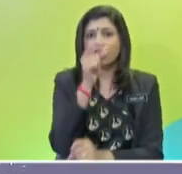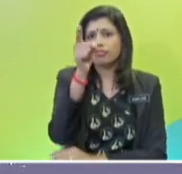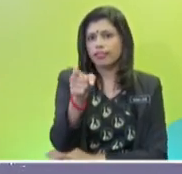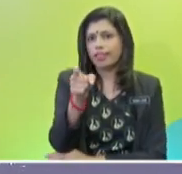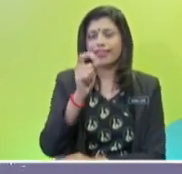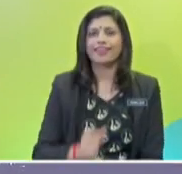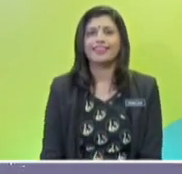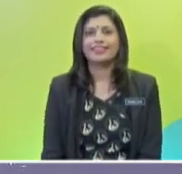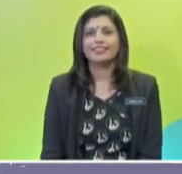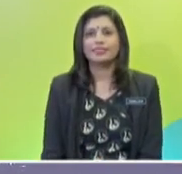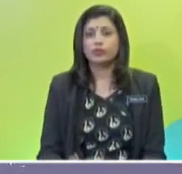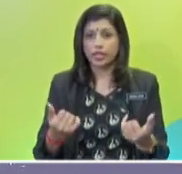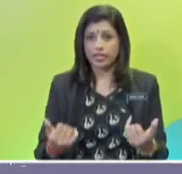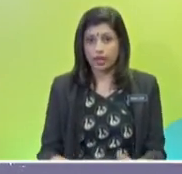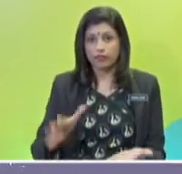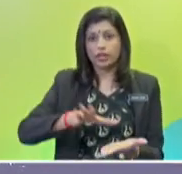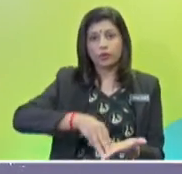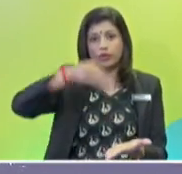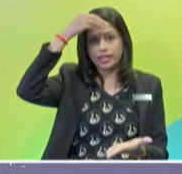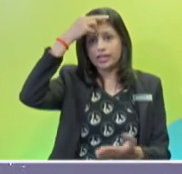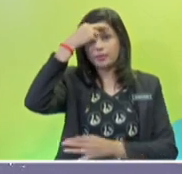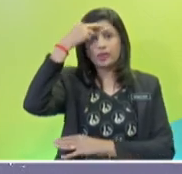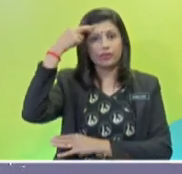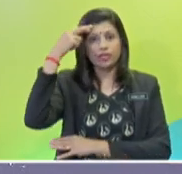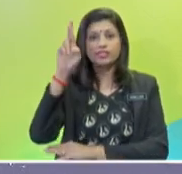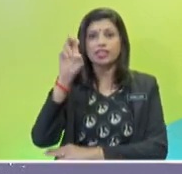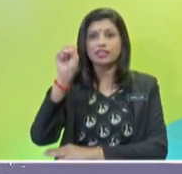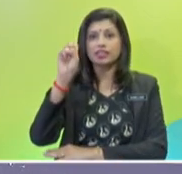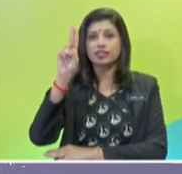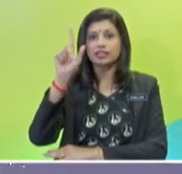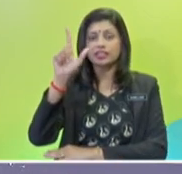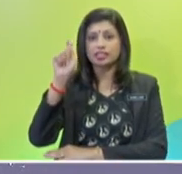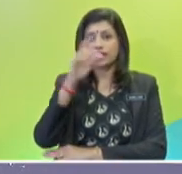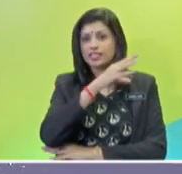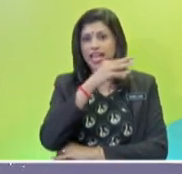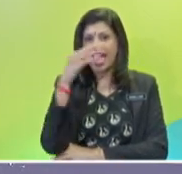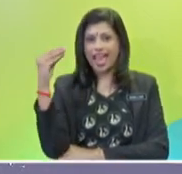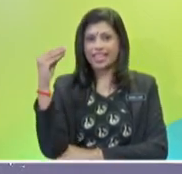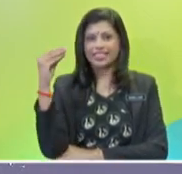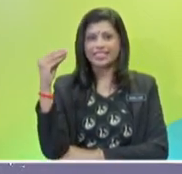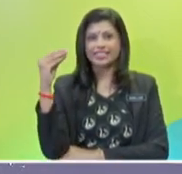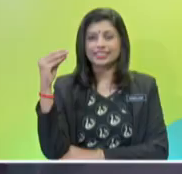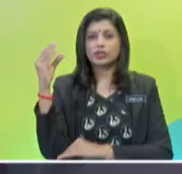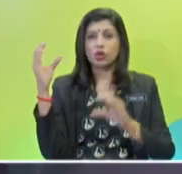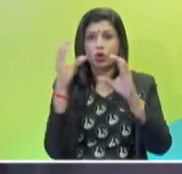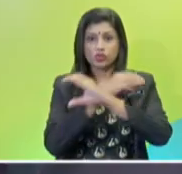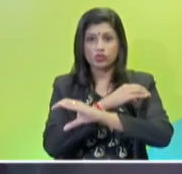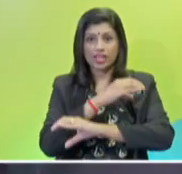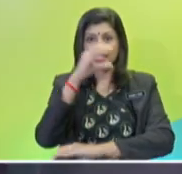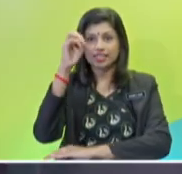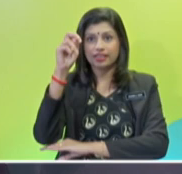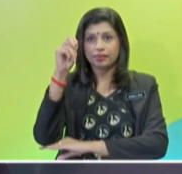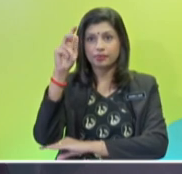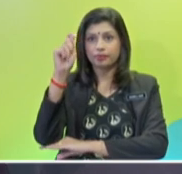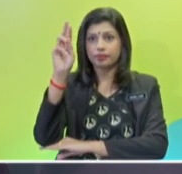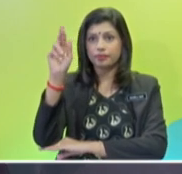focusing on reason, result, contrast. Okay, so are you ready? Okay, looks like everyone is ready. Teacher Zakia, how about we proceed with